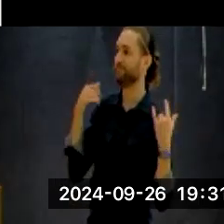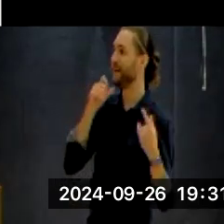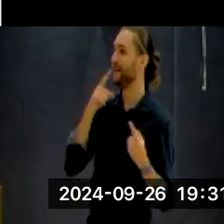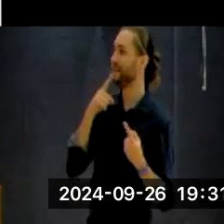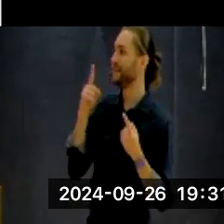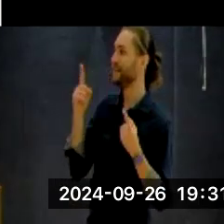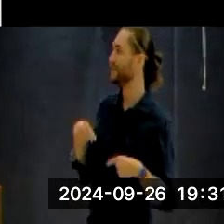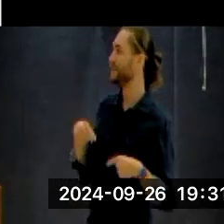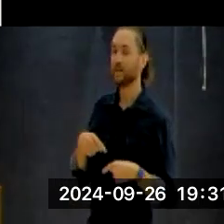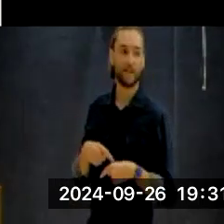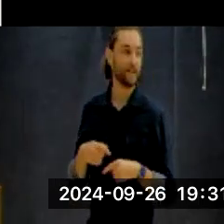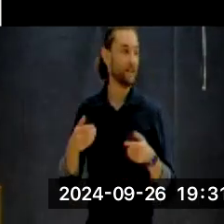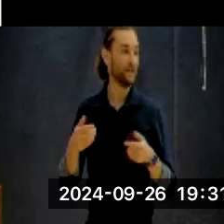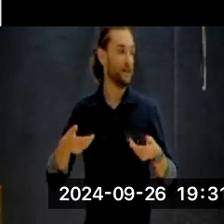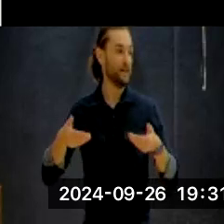Natalie?